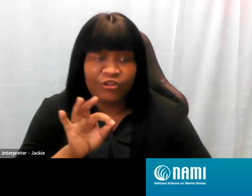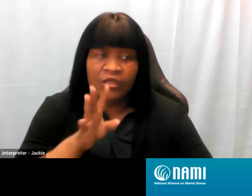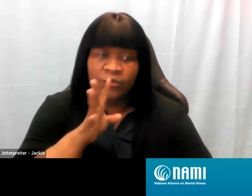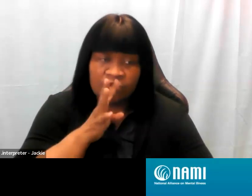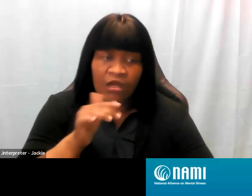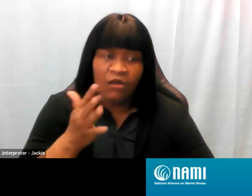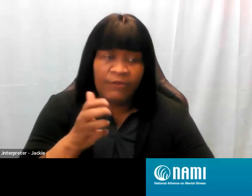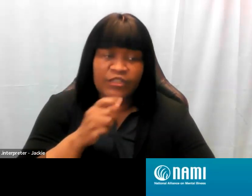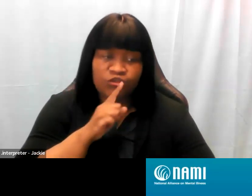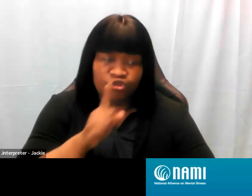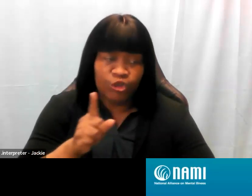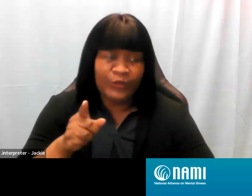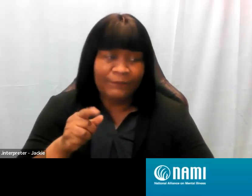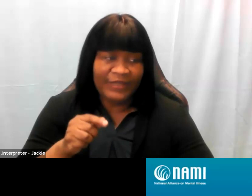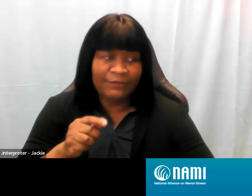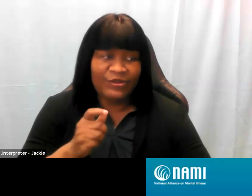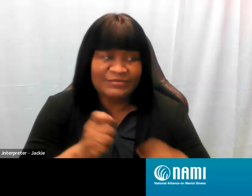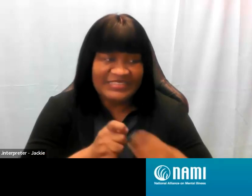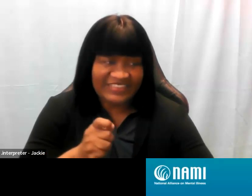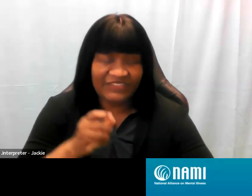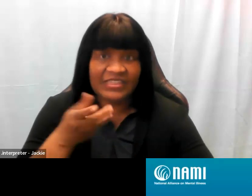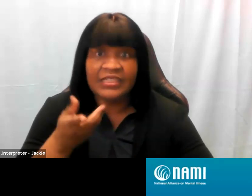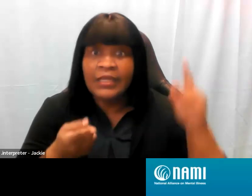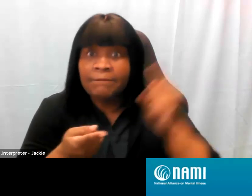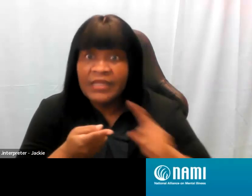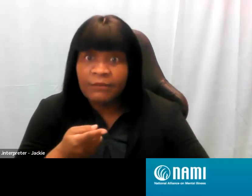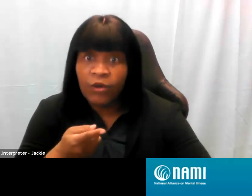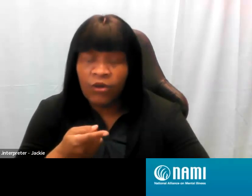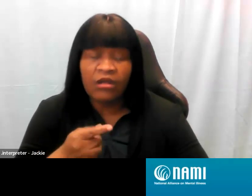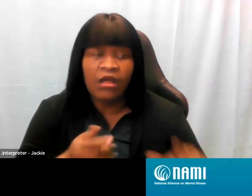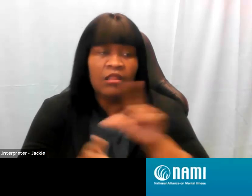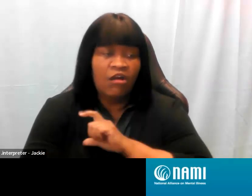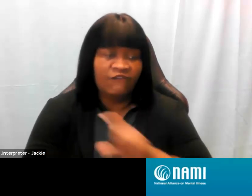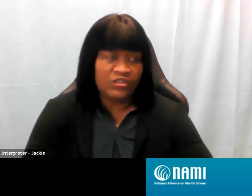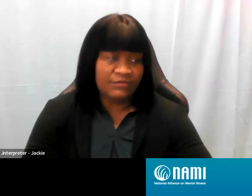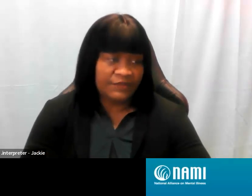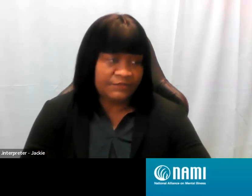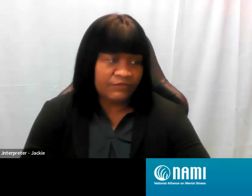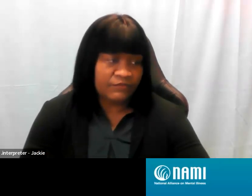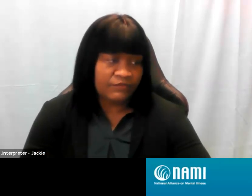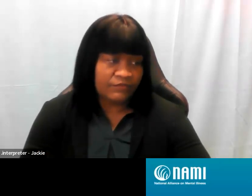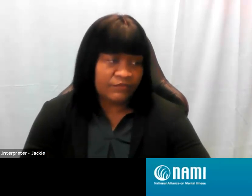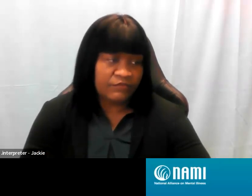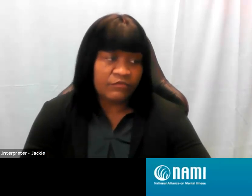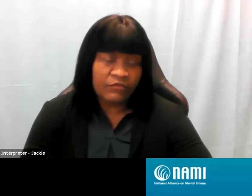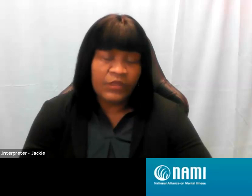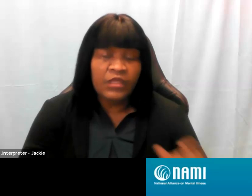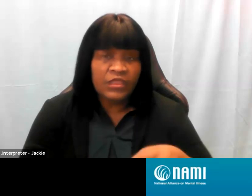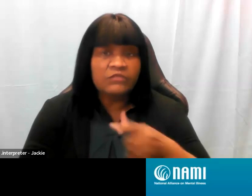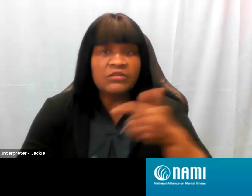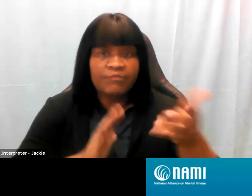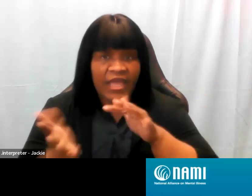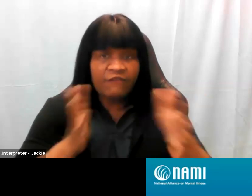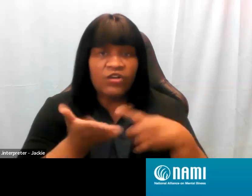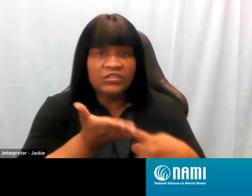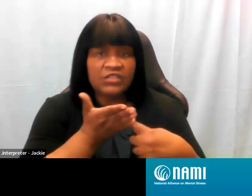I want to make sure that we pinpoint specifically mitigating law enforcement, because this was a discussion that was back and forth with